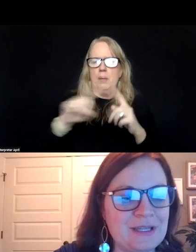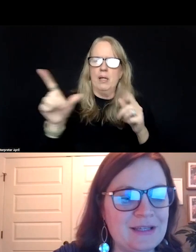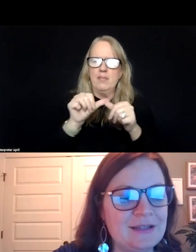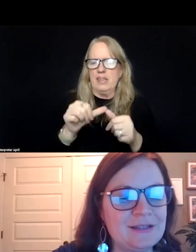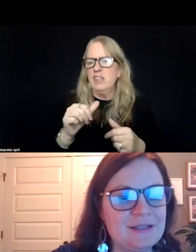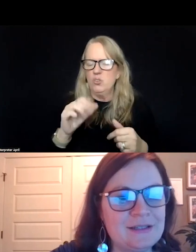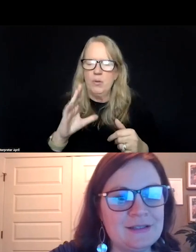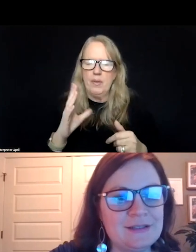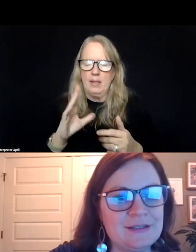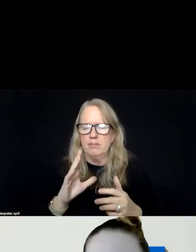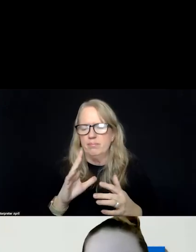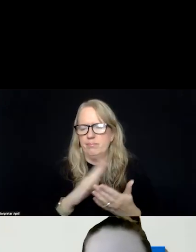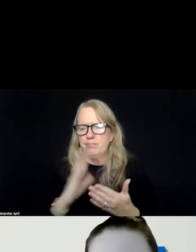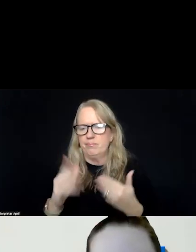continuum.